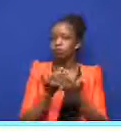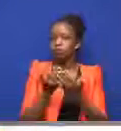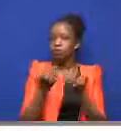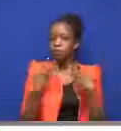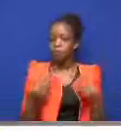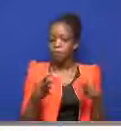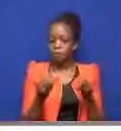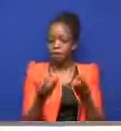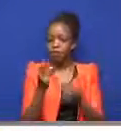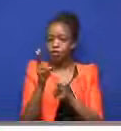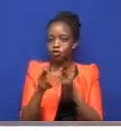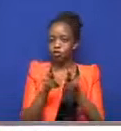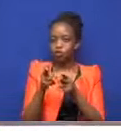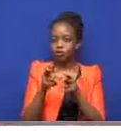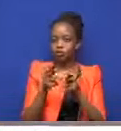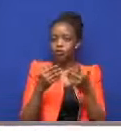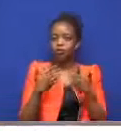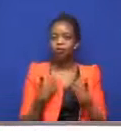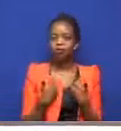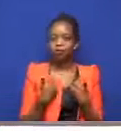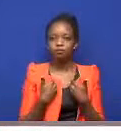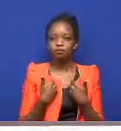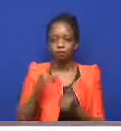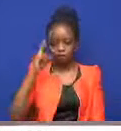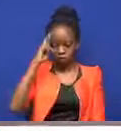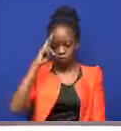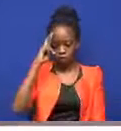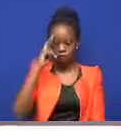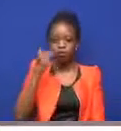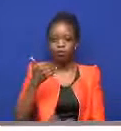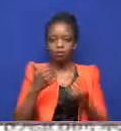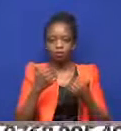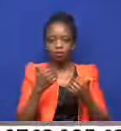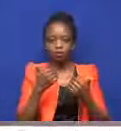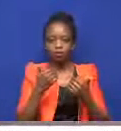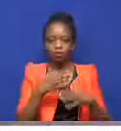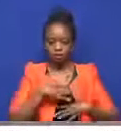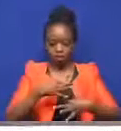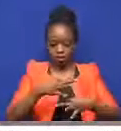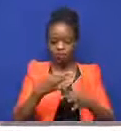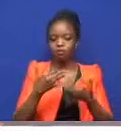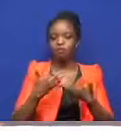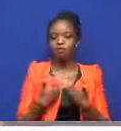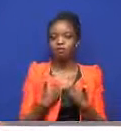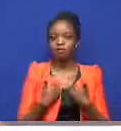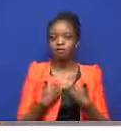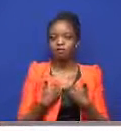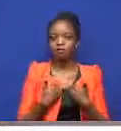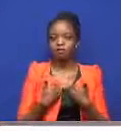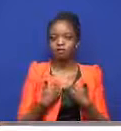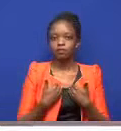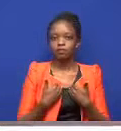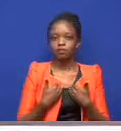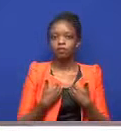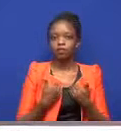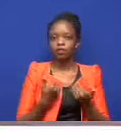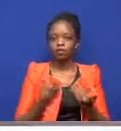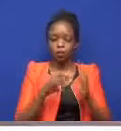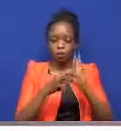22, 23, have such purpose-driven lives and trying to make an impact, leave a mark.